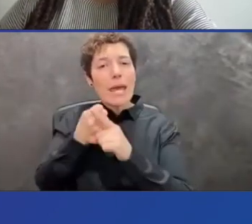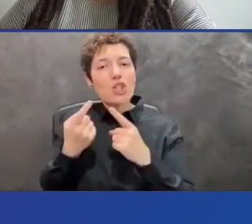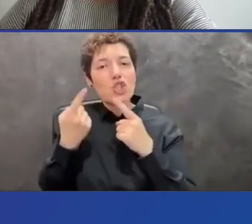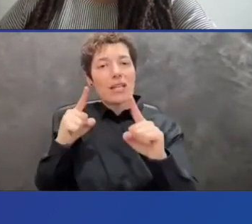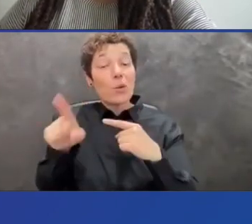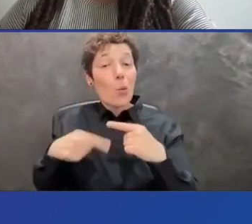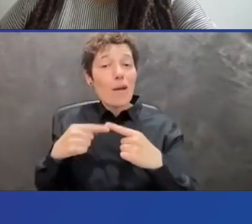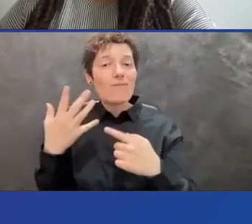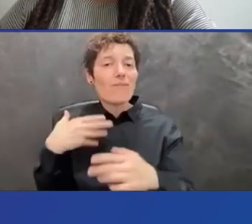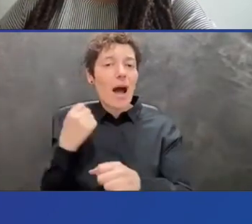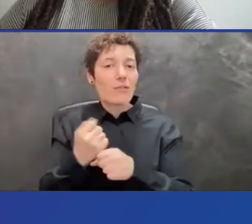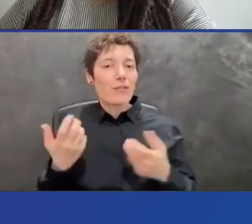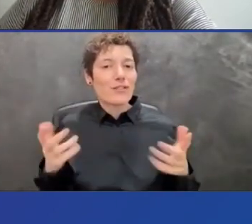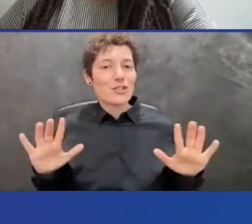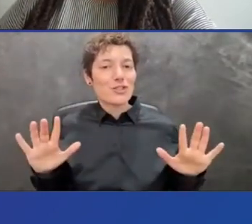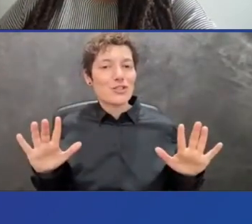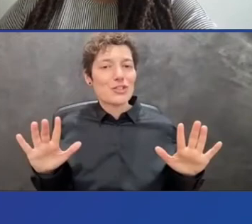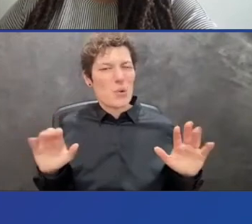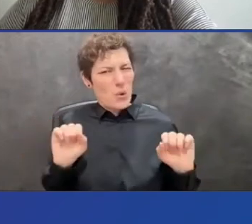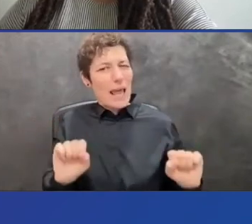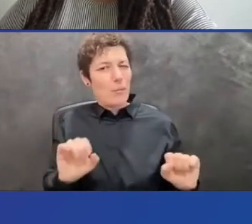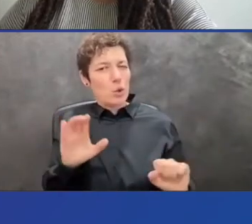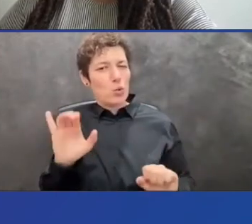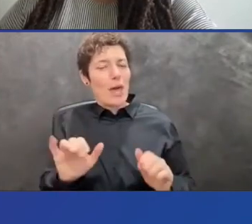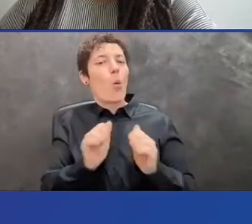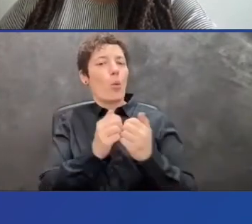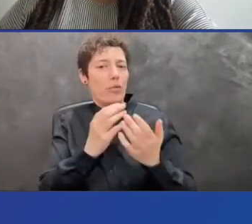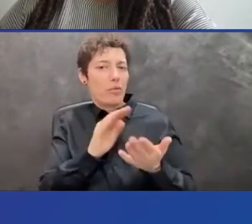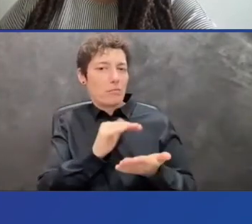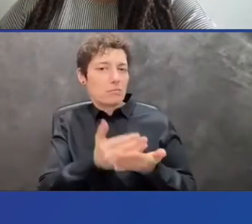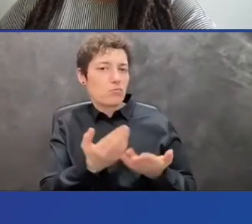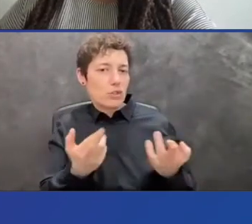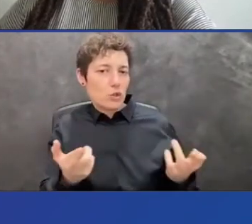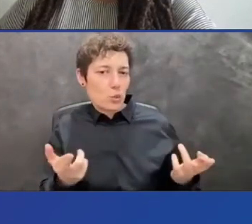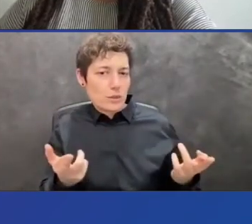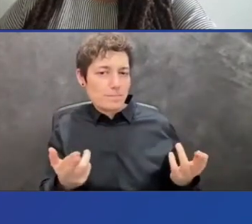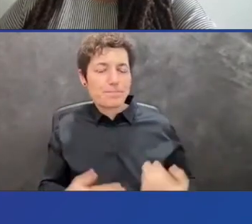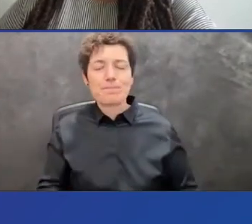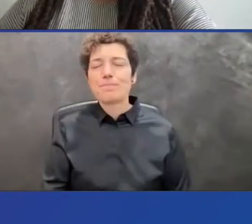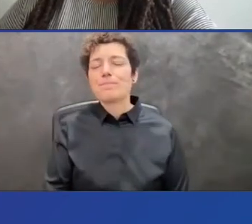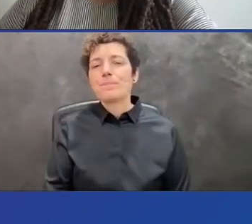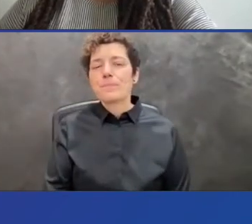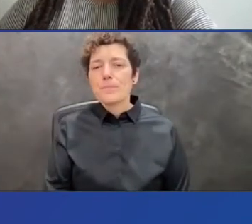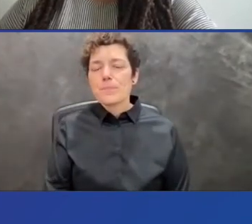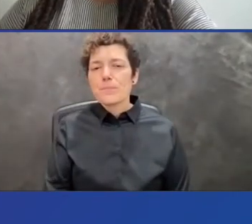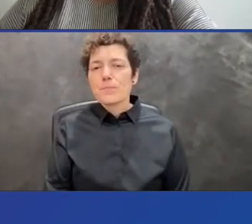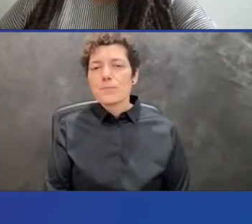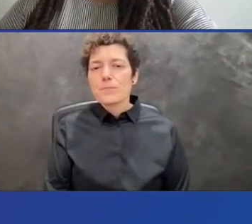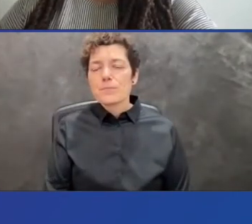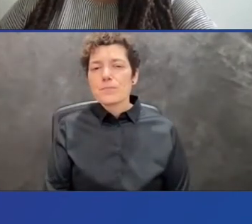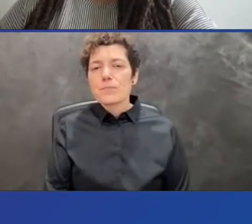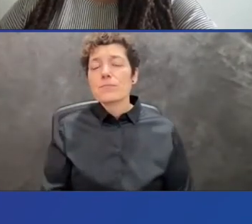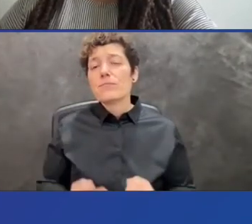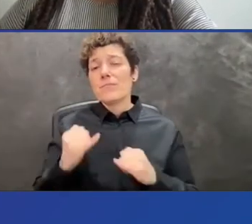so the other thing, this is the last thing that I will say, whether the organization